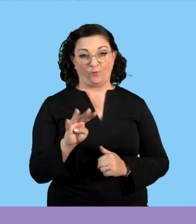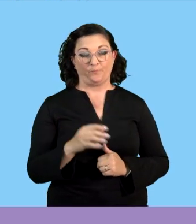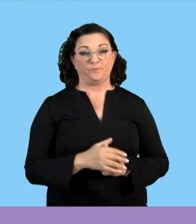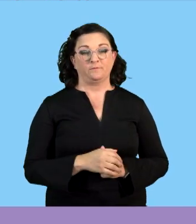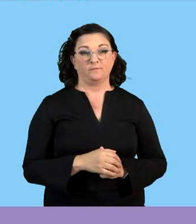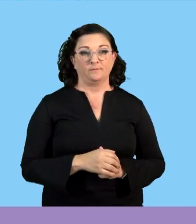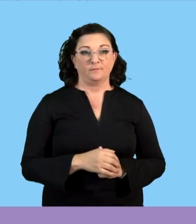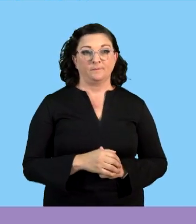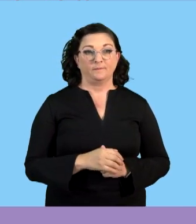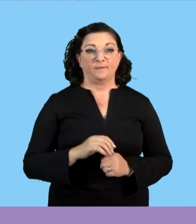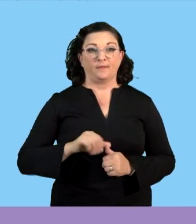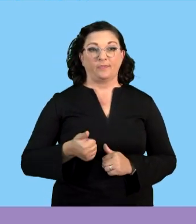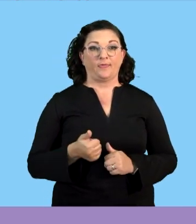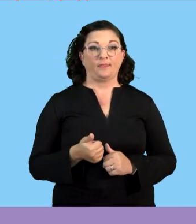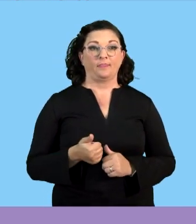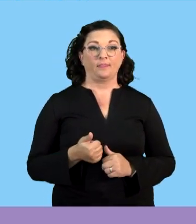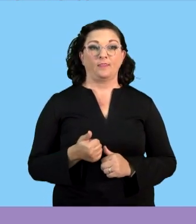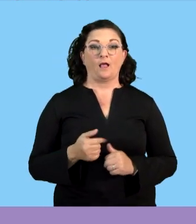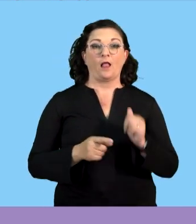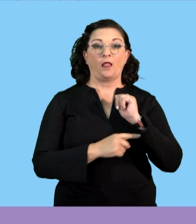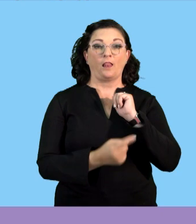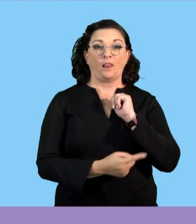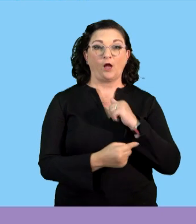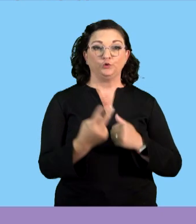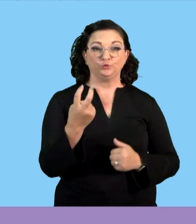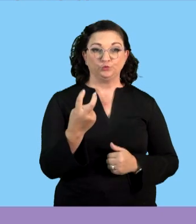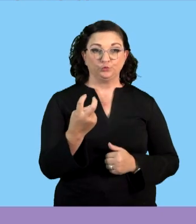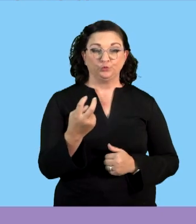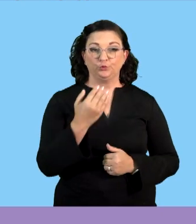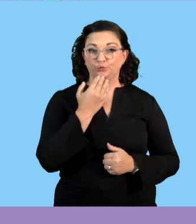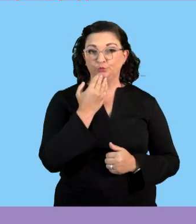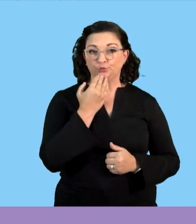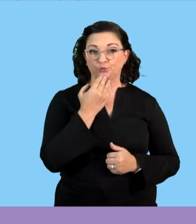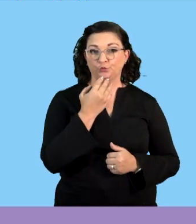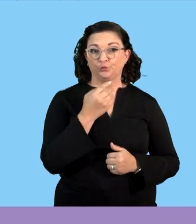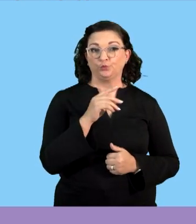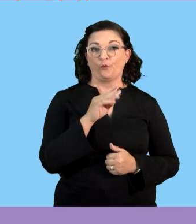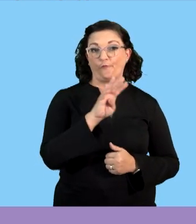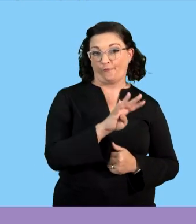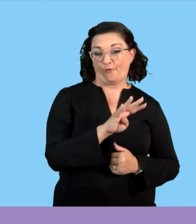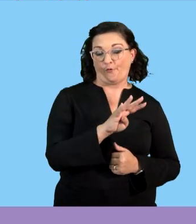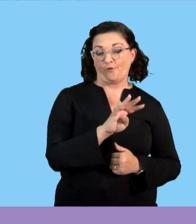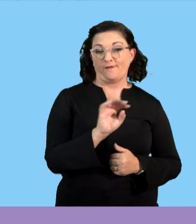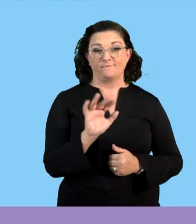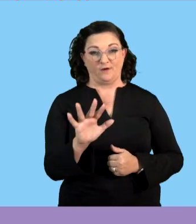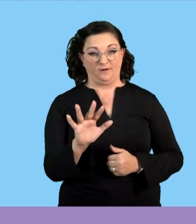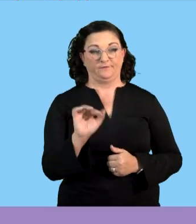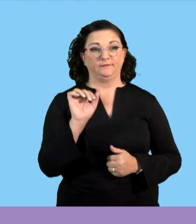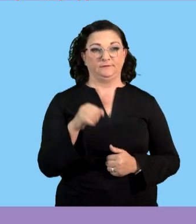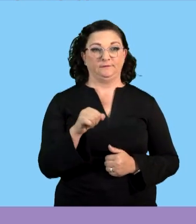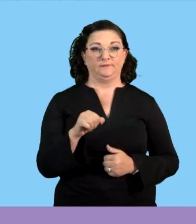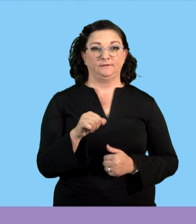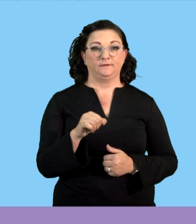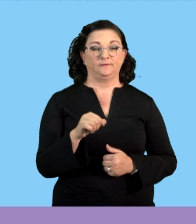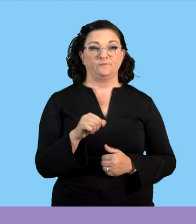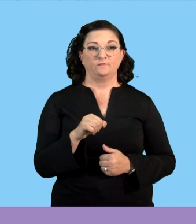meters tall. And the last 2 would be athlete number 4 and athlete number